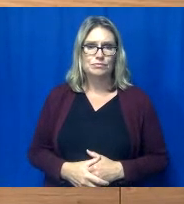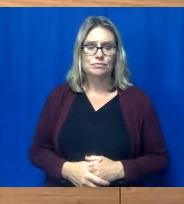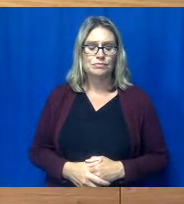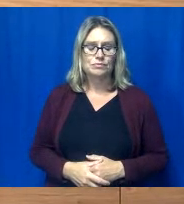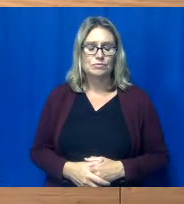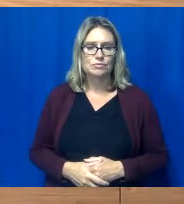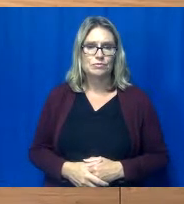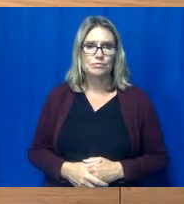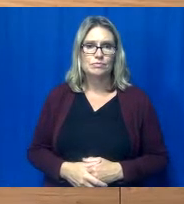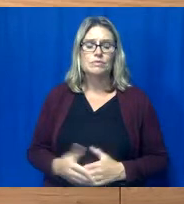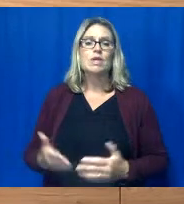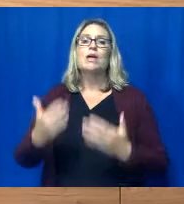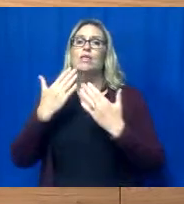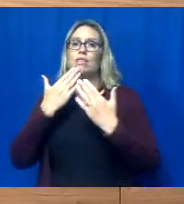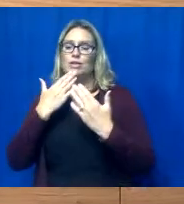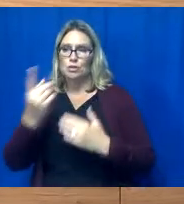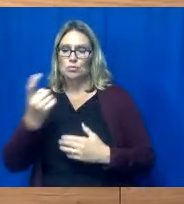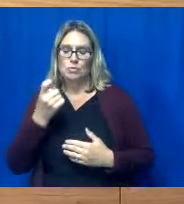Thank you, Mr. Dubé, for your question.